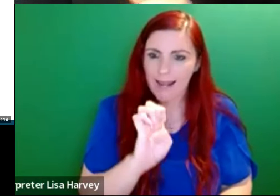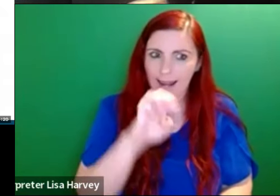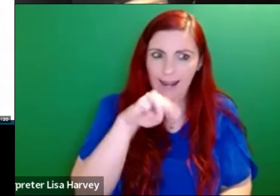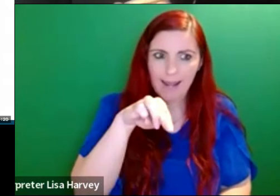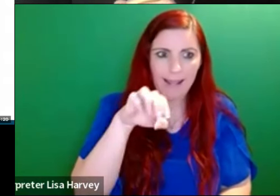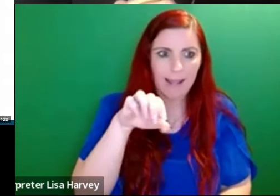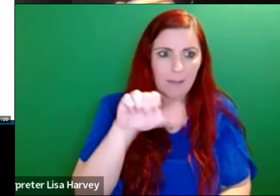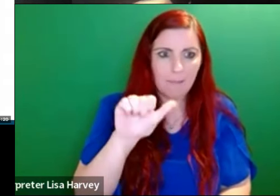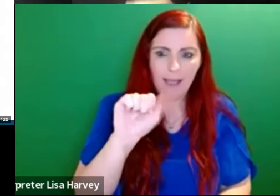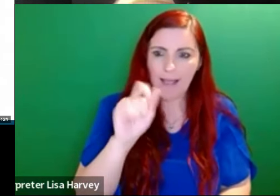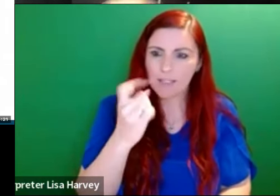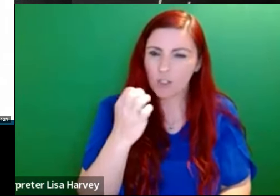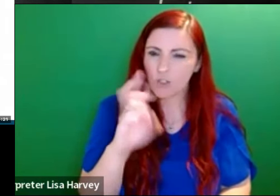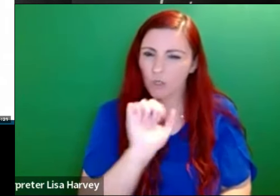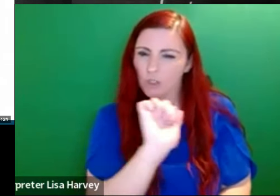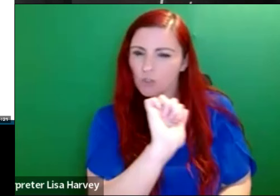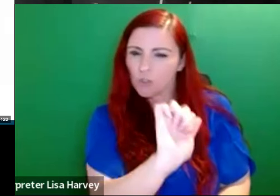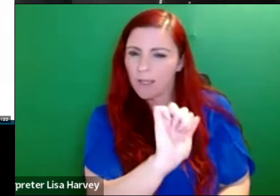interested in